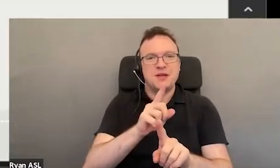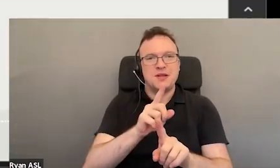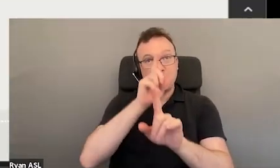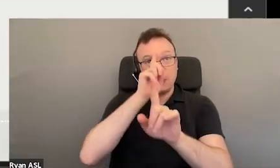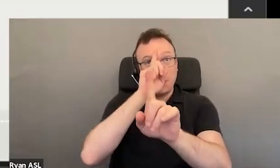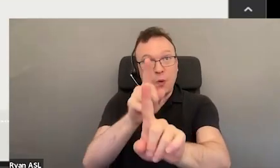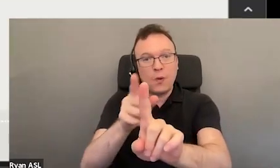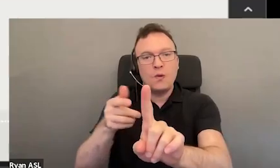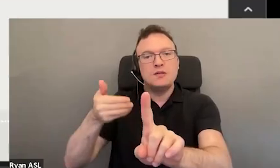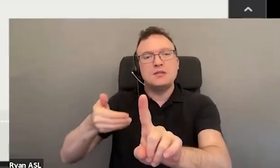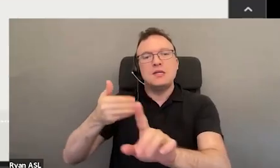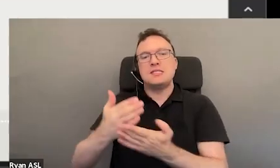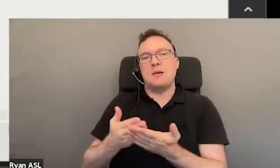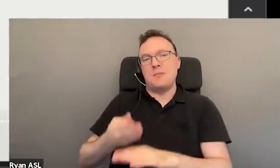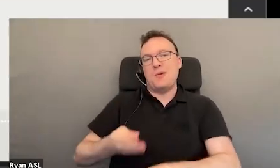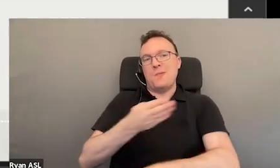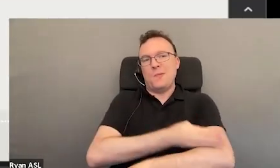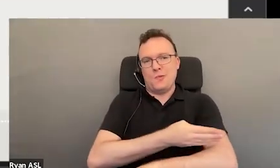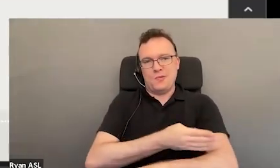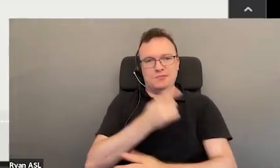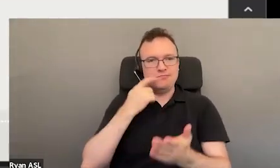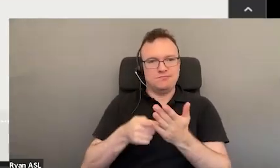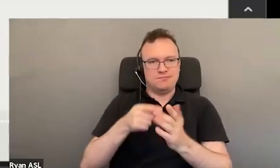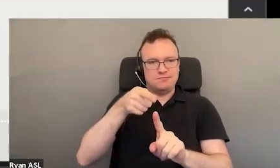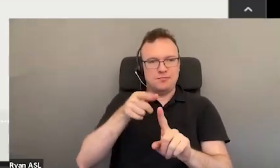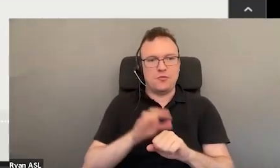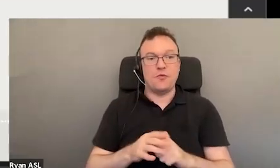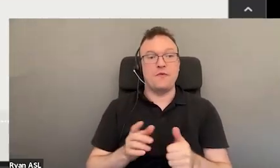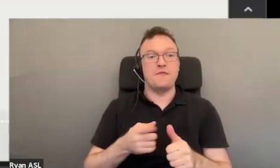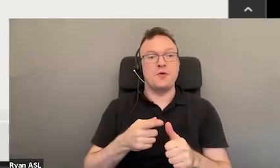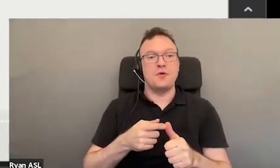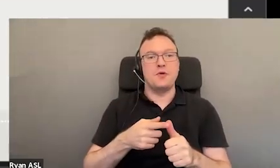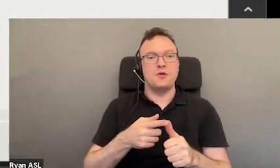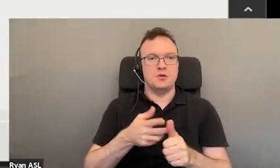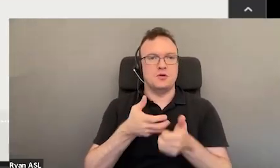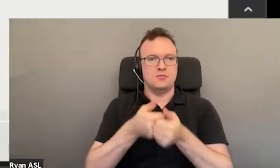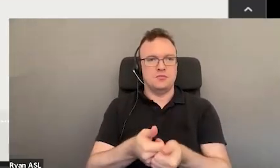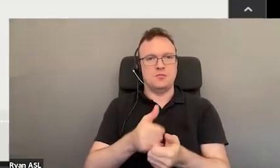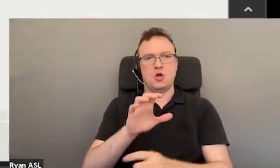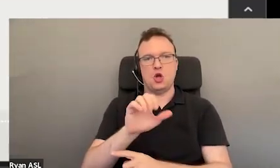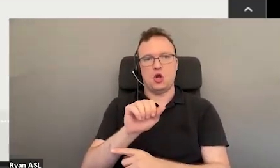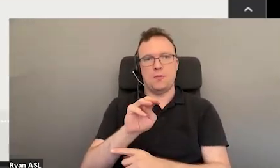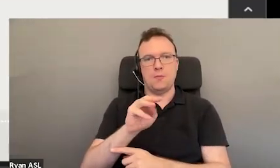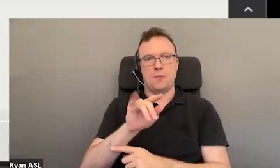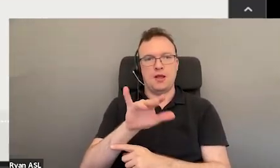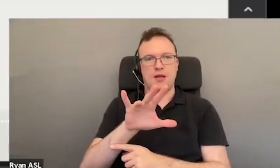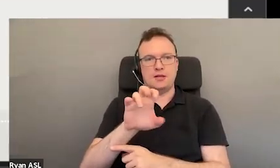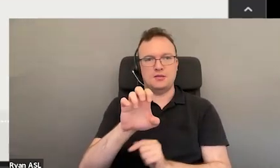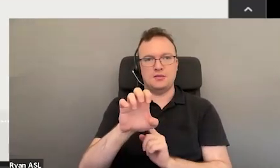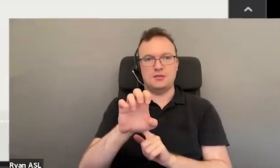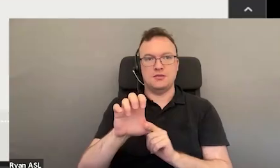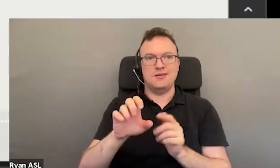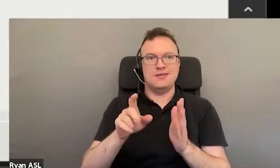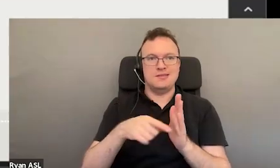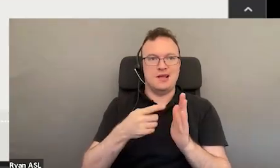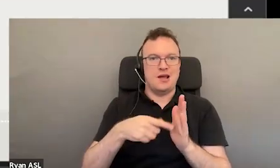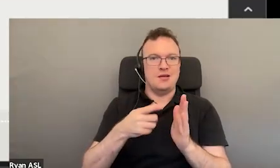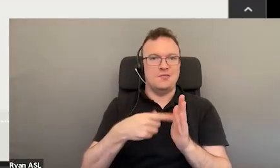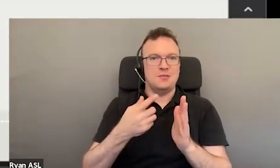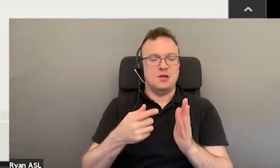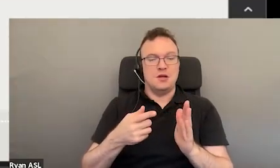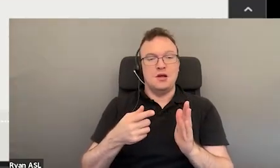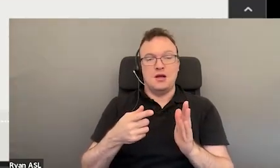goal. The first is compliance. It is sometimes it's the biggest stick, sometimes it's the